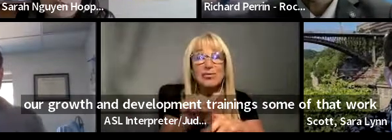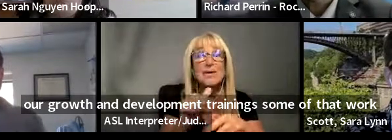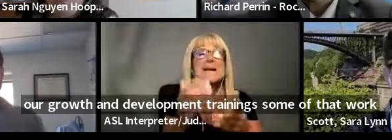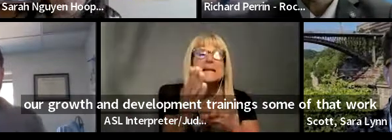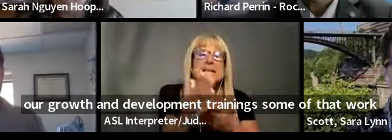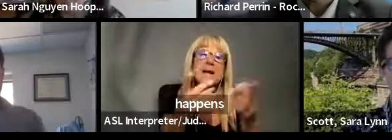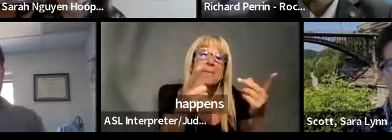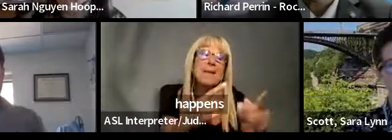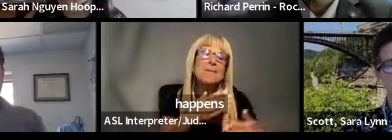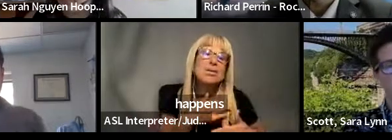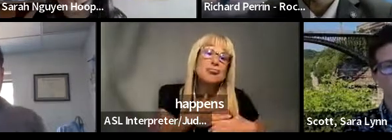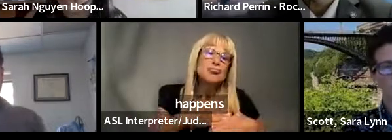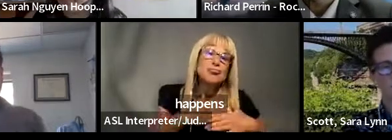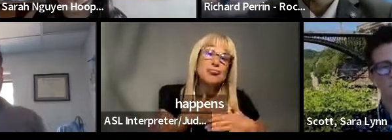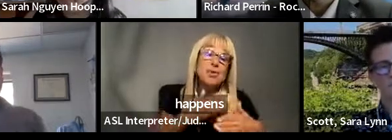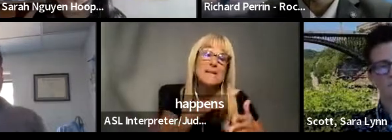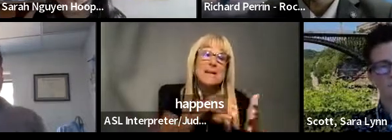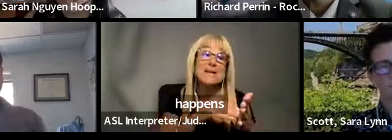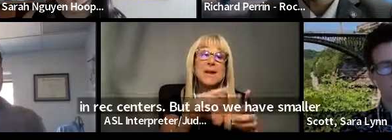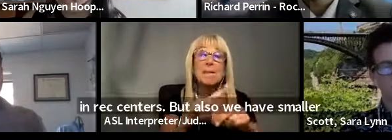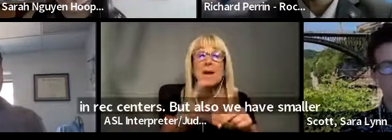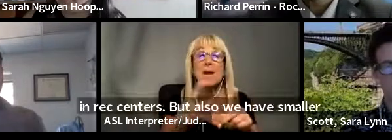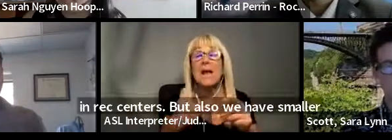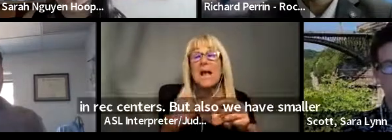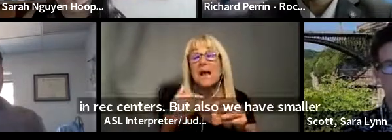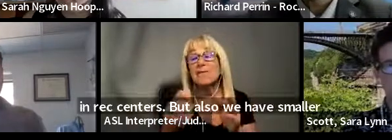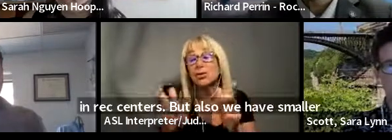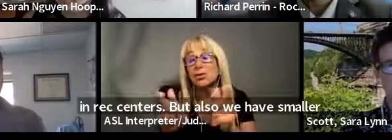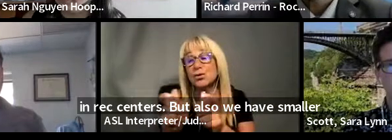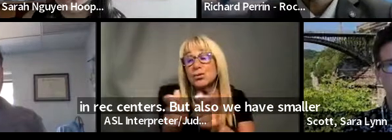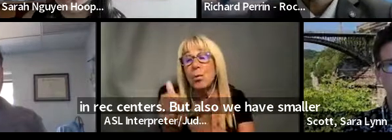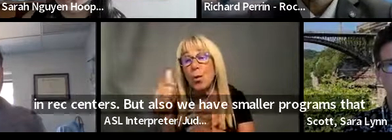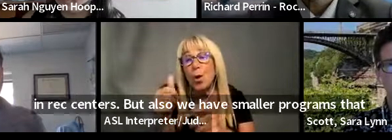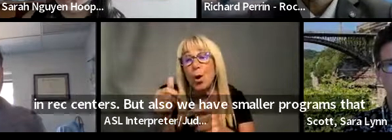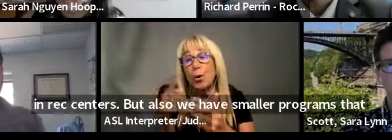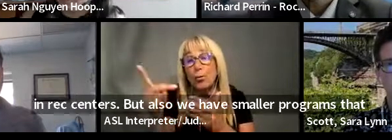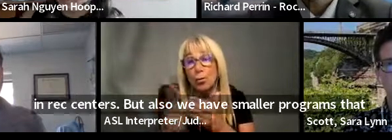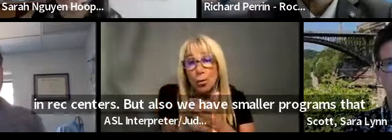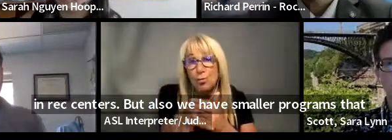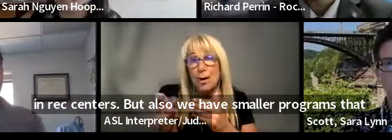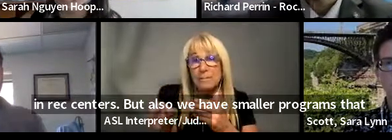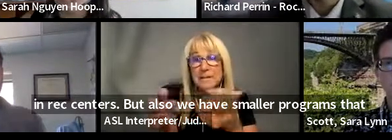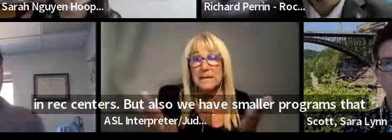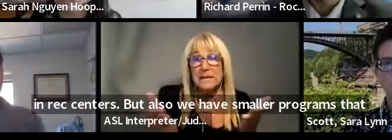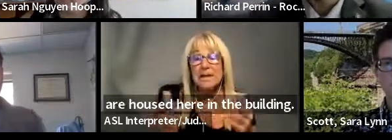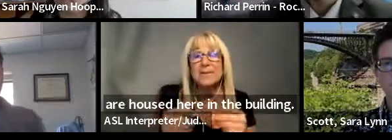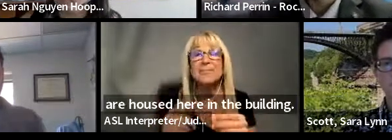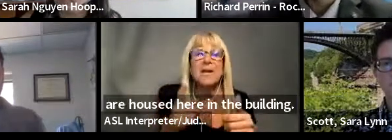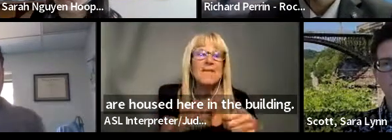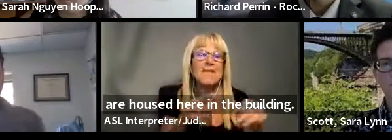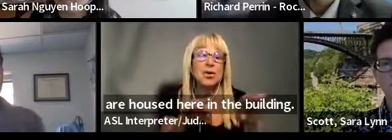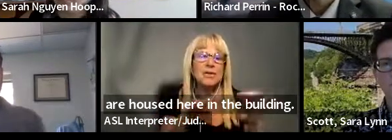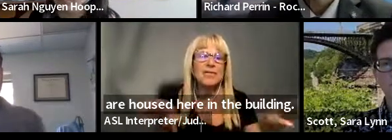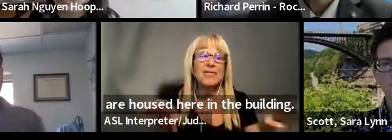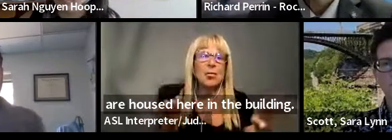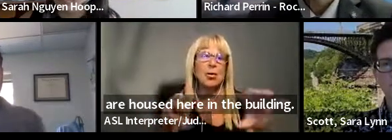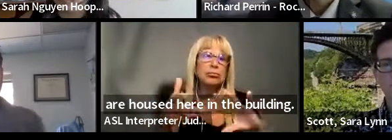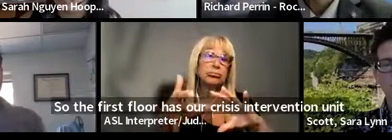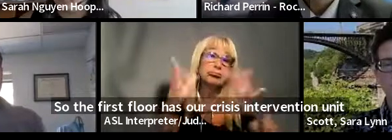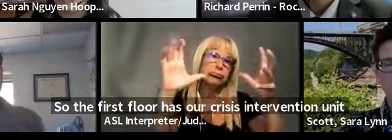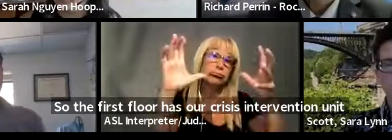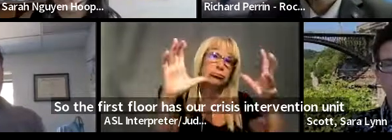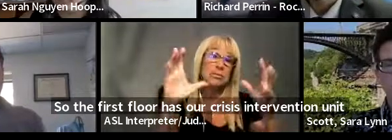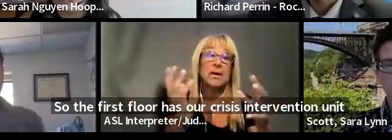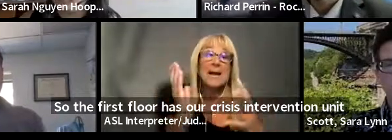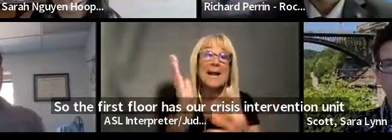have smaller programs that are housed here in the building. So the first floor has our crisis intervention unit on it,